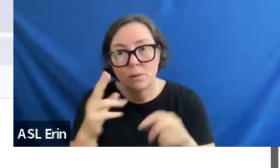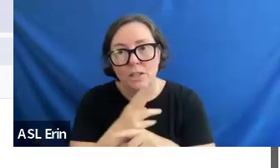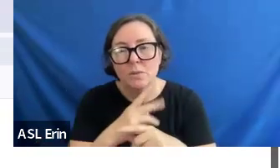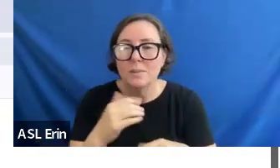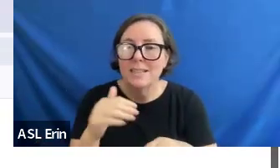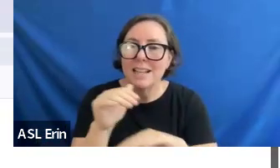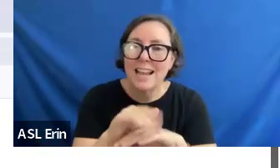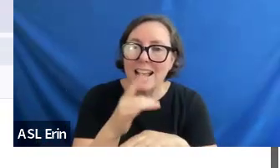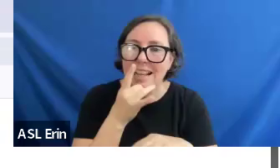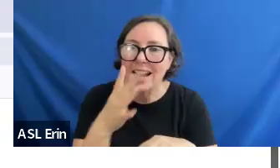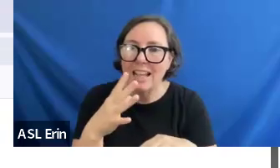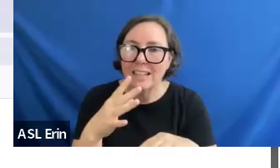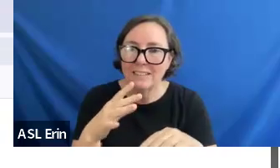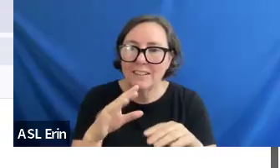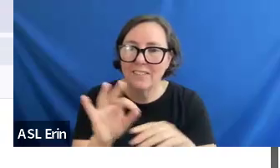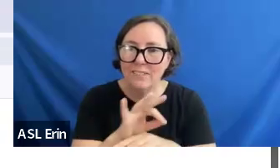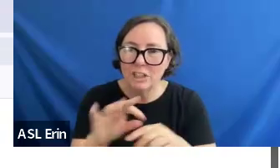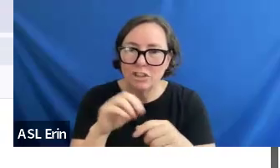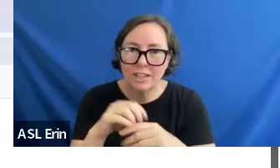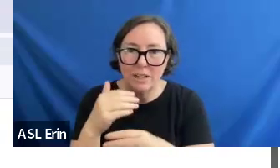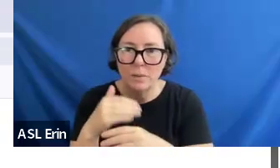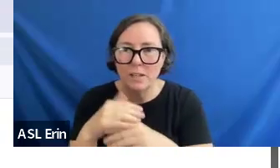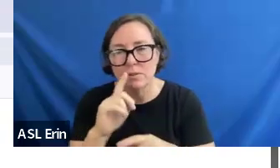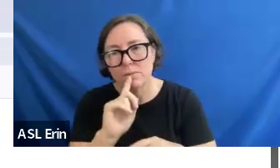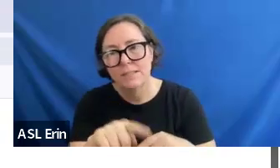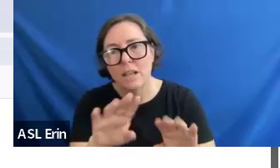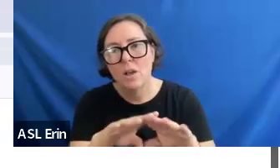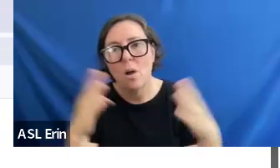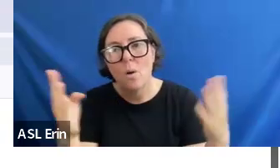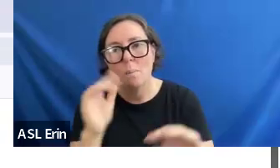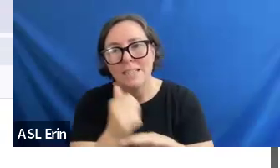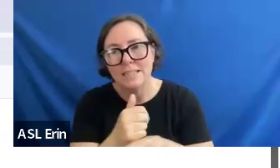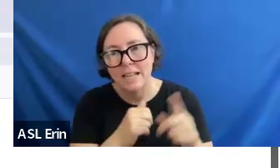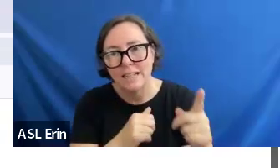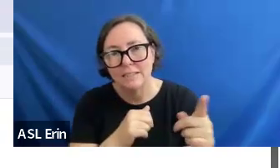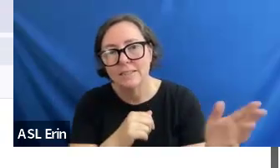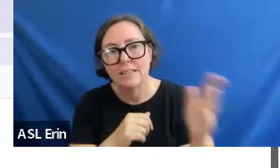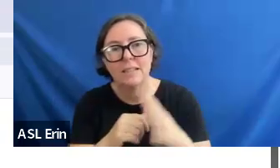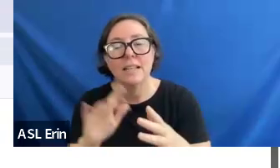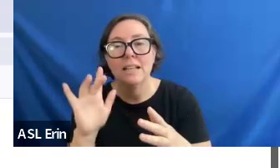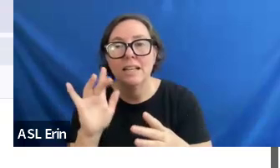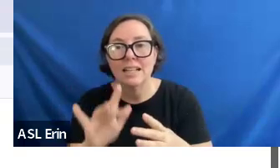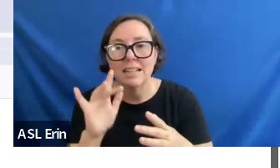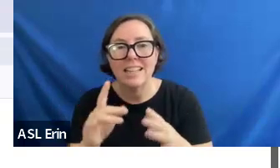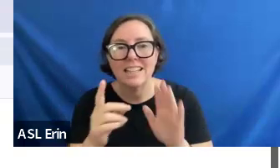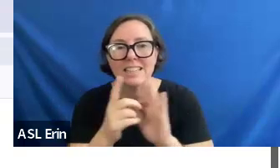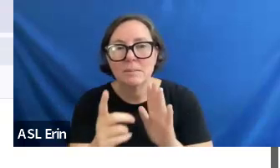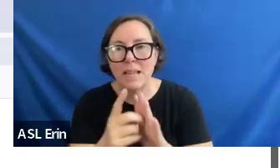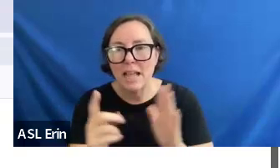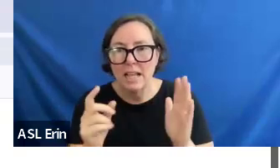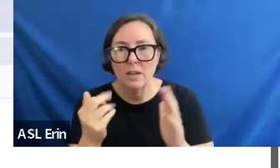feature in Windows. You can say Open Settings, then click Display or tap